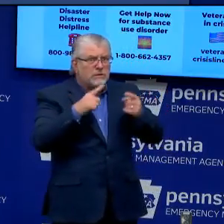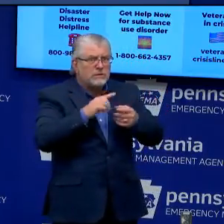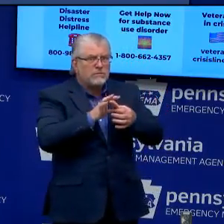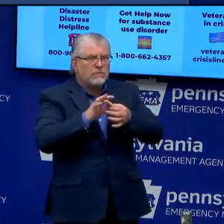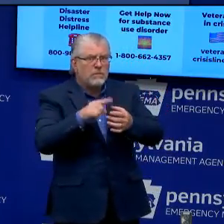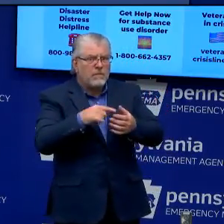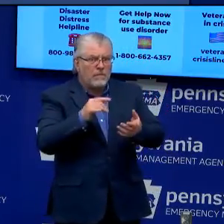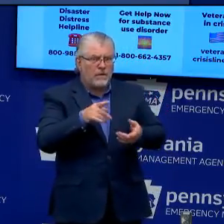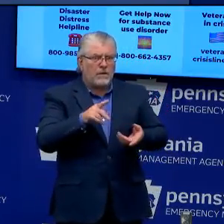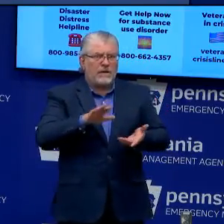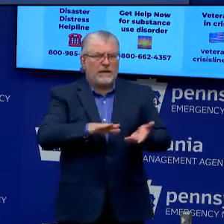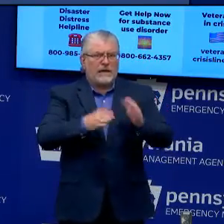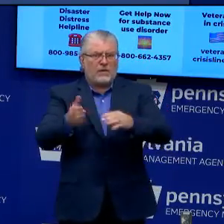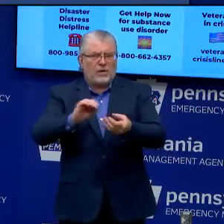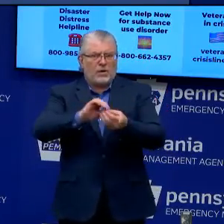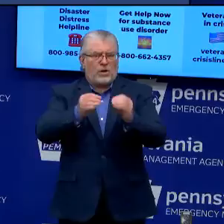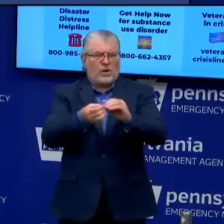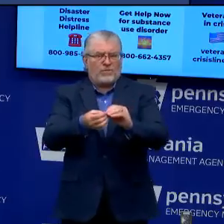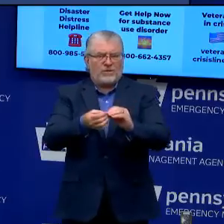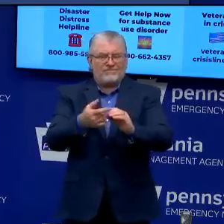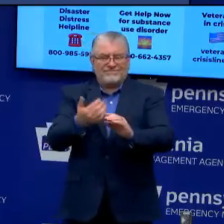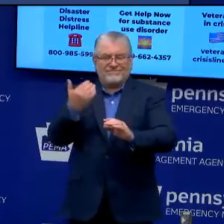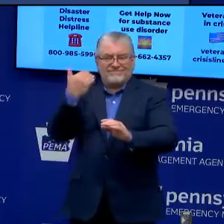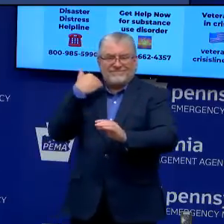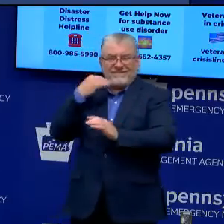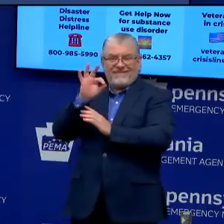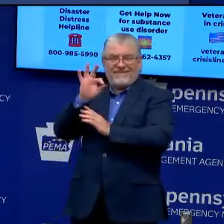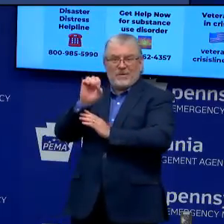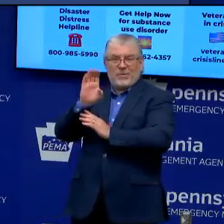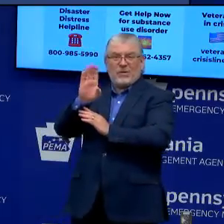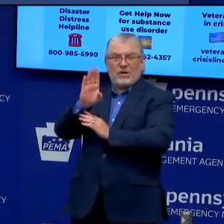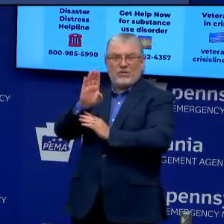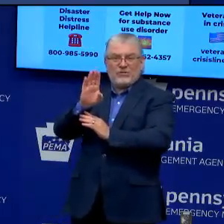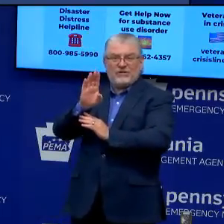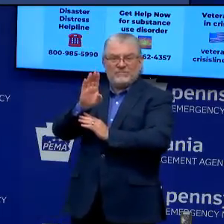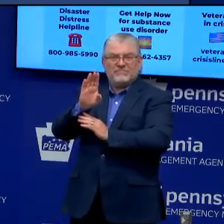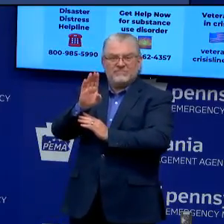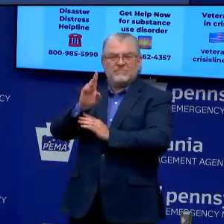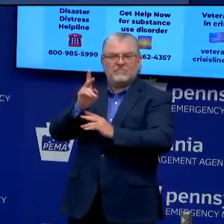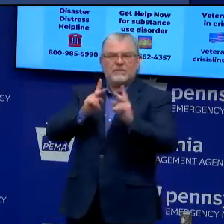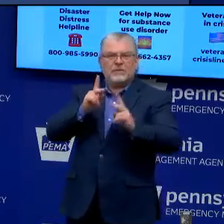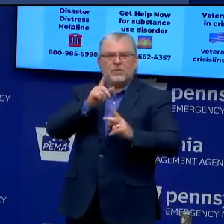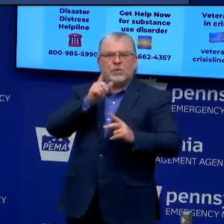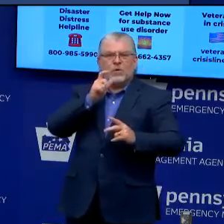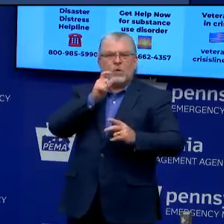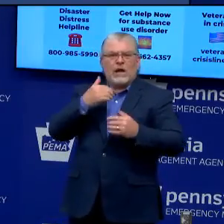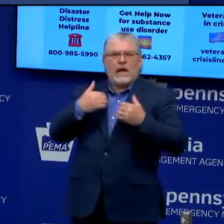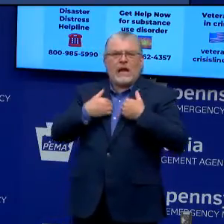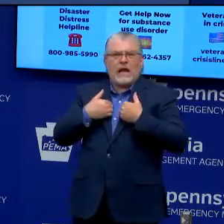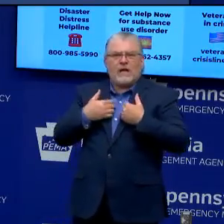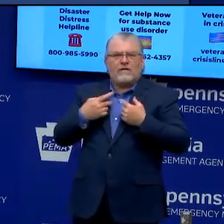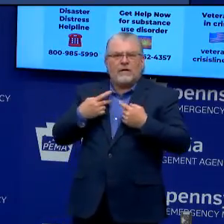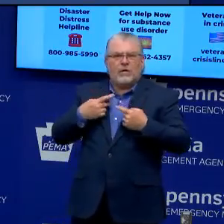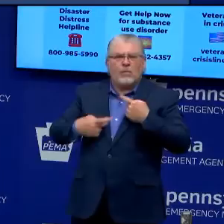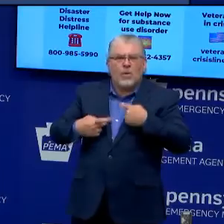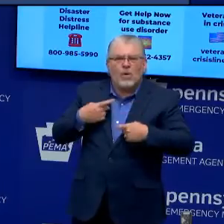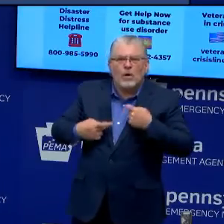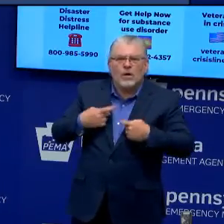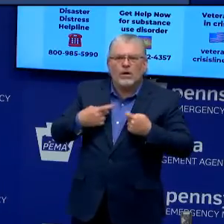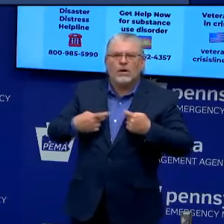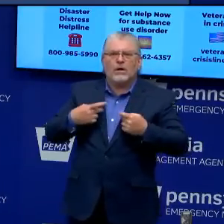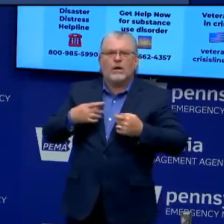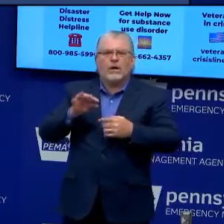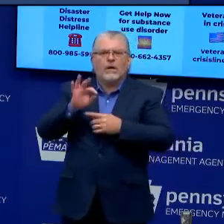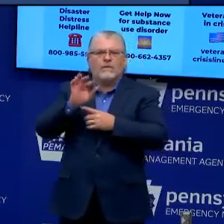deaths that occurred in February or early March? So I haven't seen the Yale study, but I'd be pleased to take a look at it. And I'm sure our